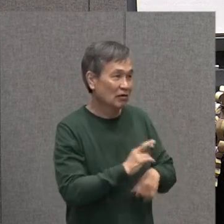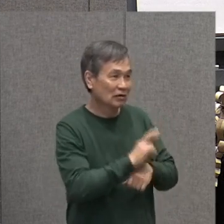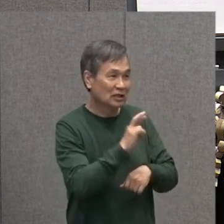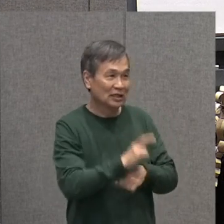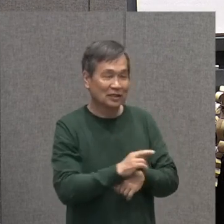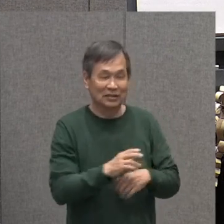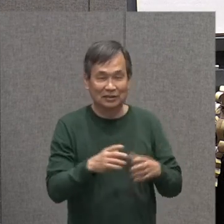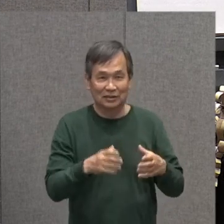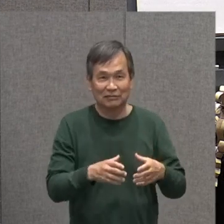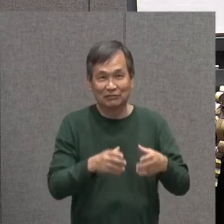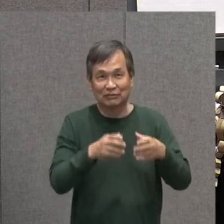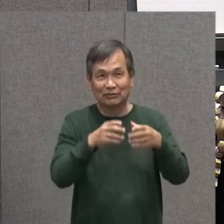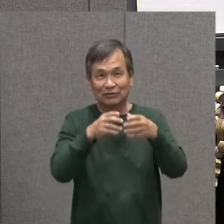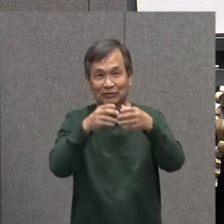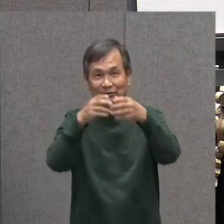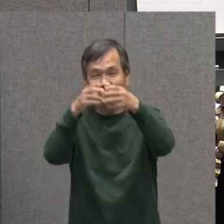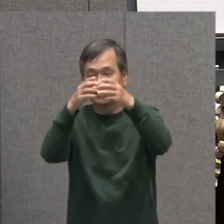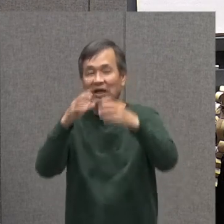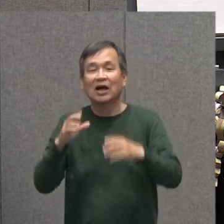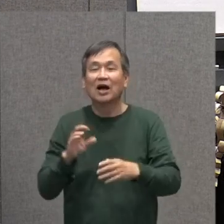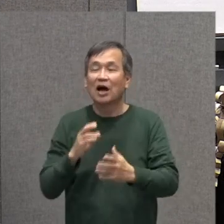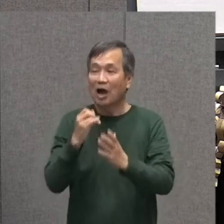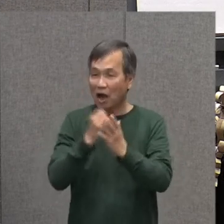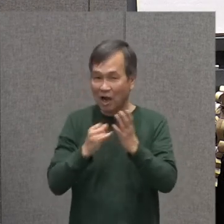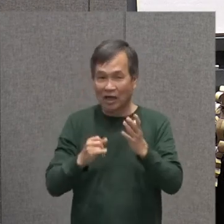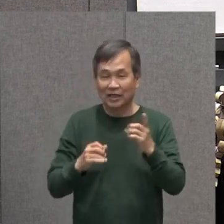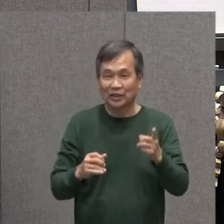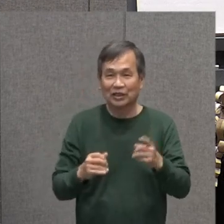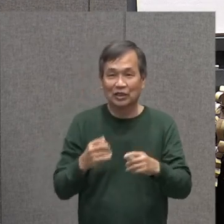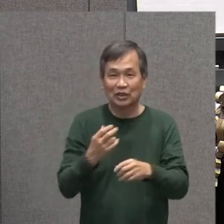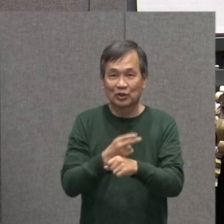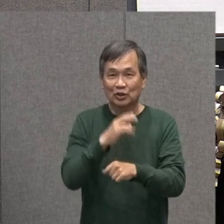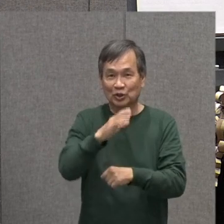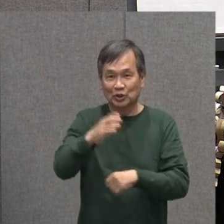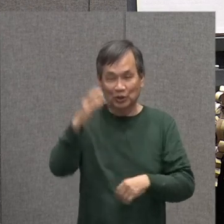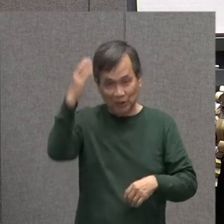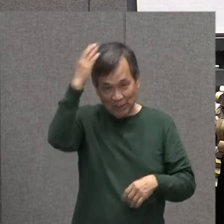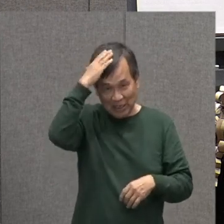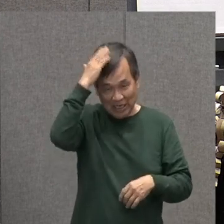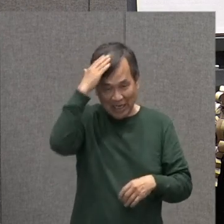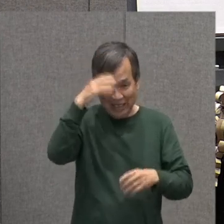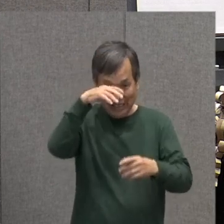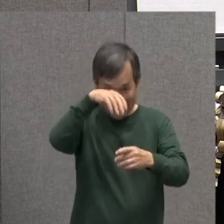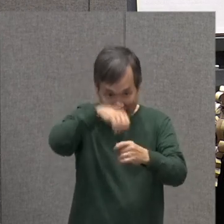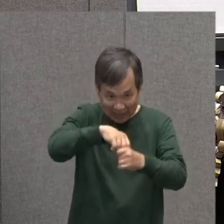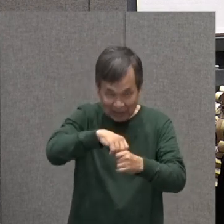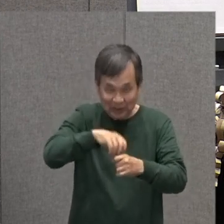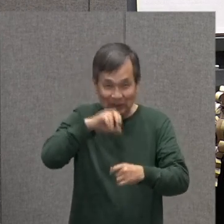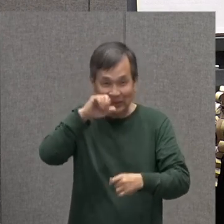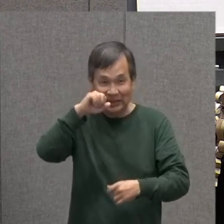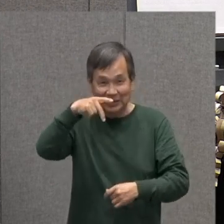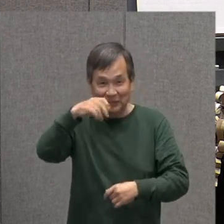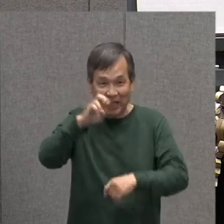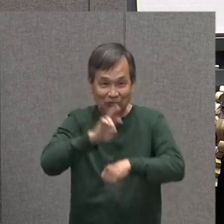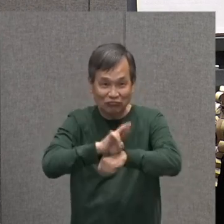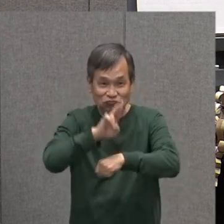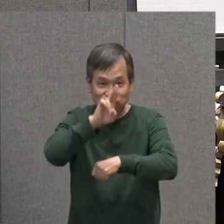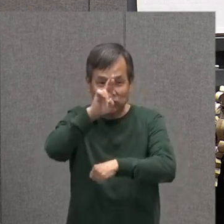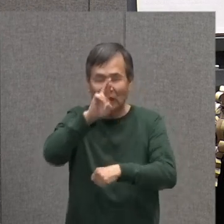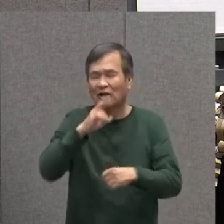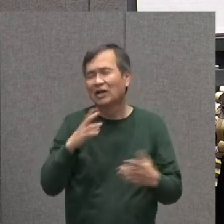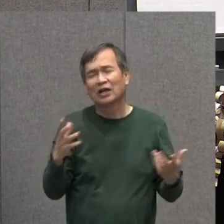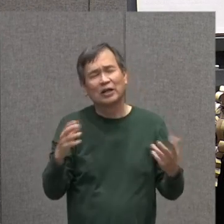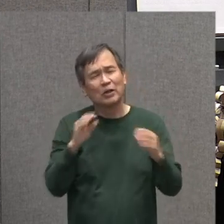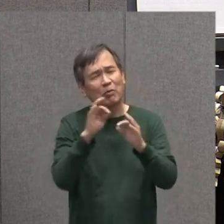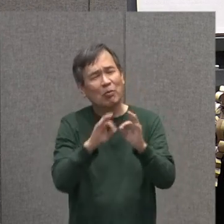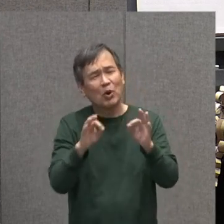they can take you places. They can. Art can take you places, too. You could wear your hat while you went off on your spaceship. That's right. Do not forget to model your hat.